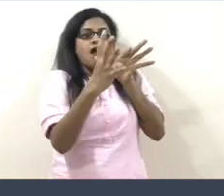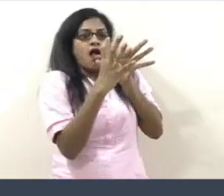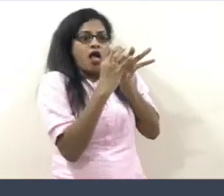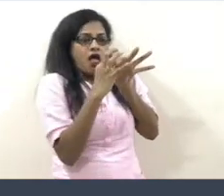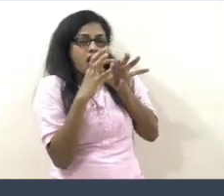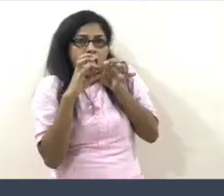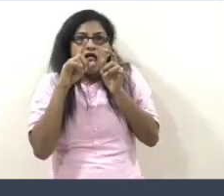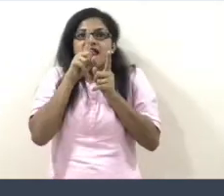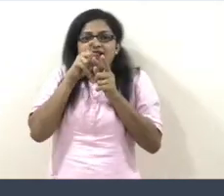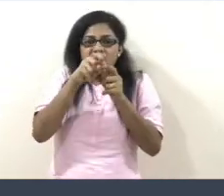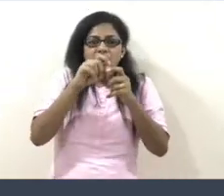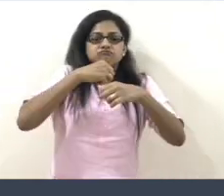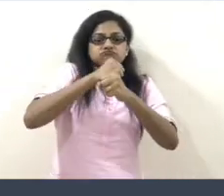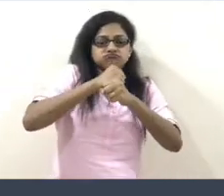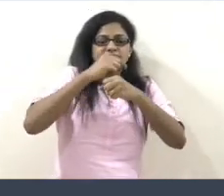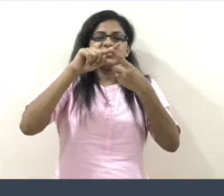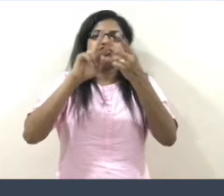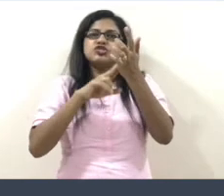machinery.